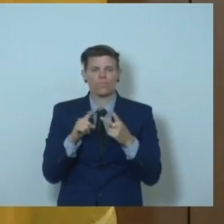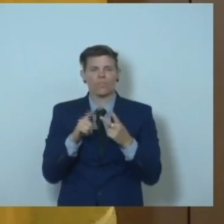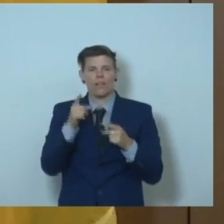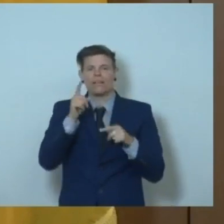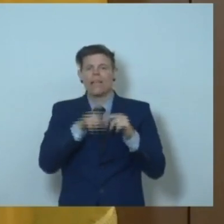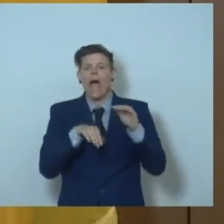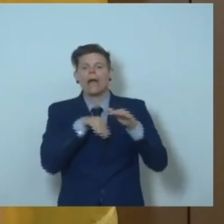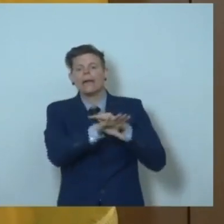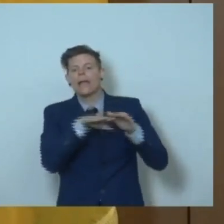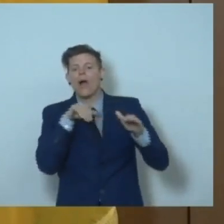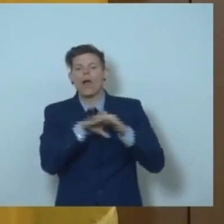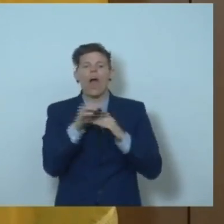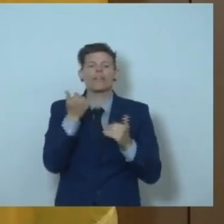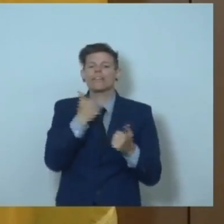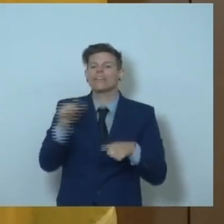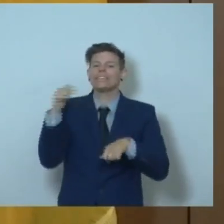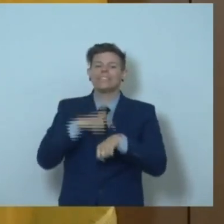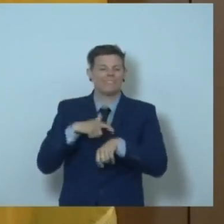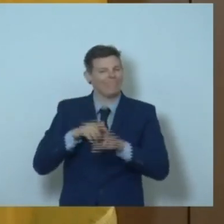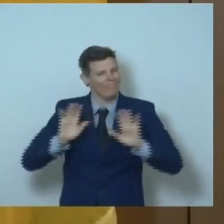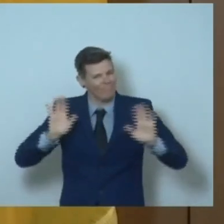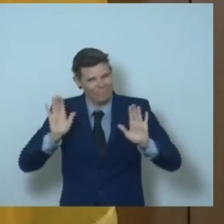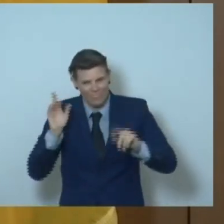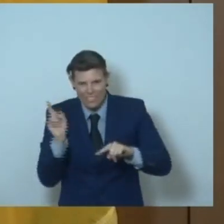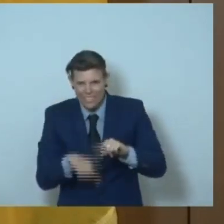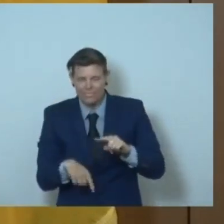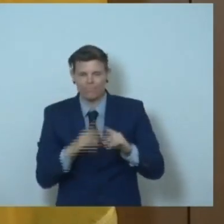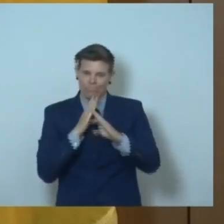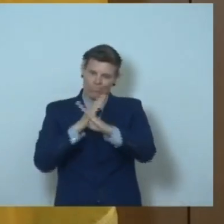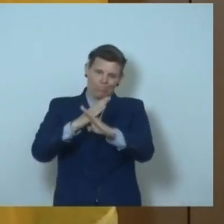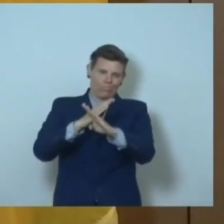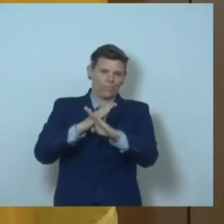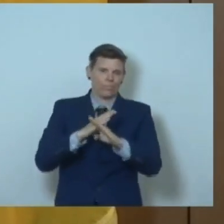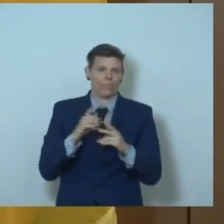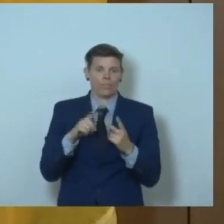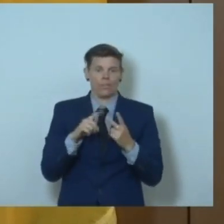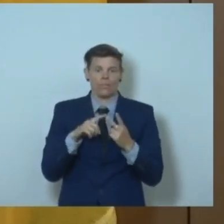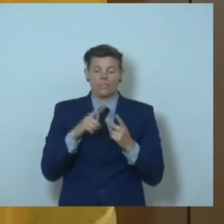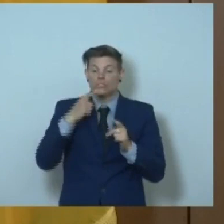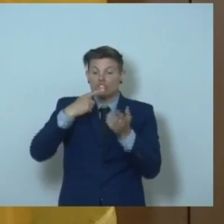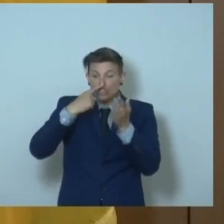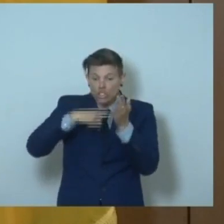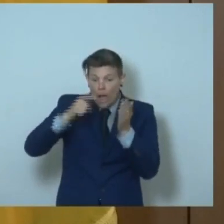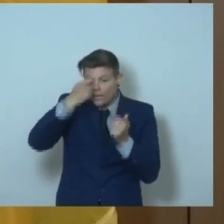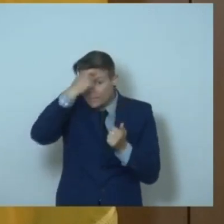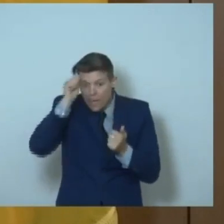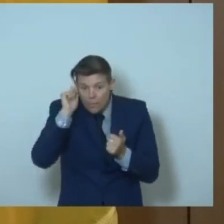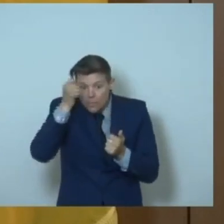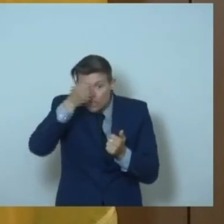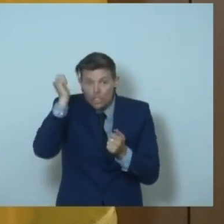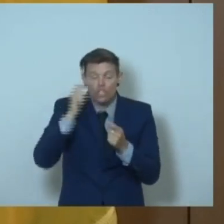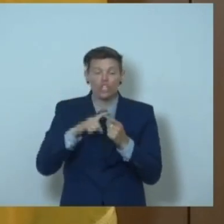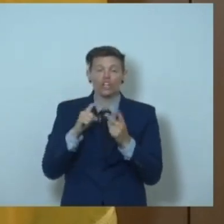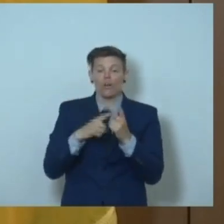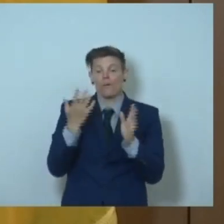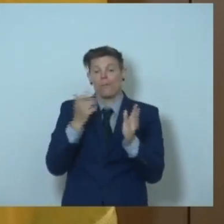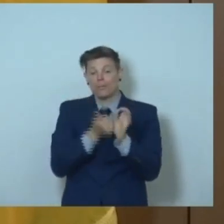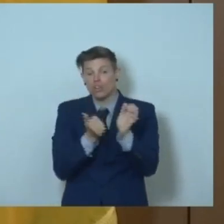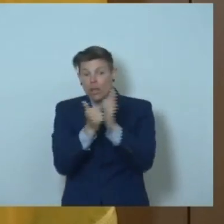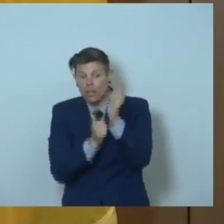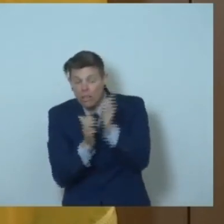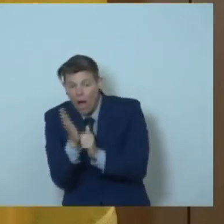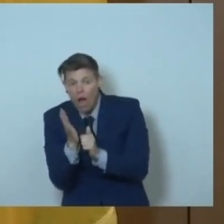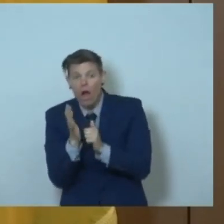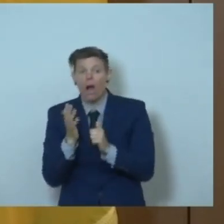a corrections facility, all stopped. Temperature taking, COVID safe practicing, enhanced hand